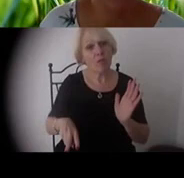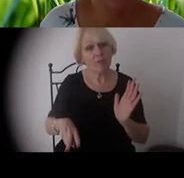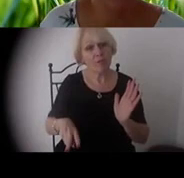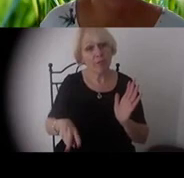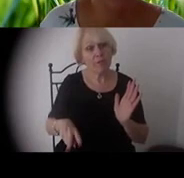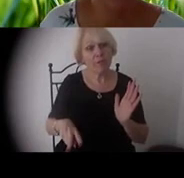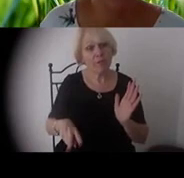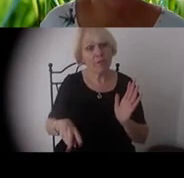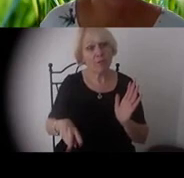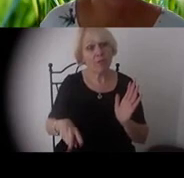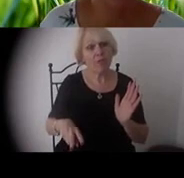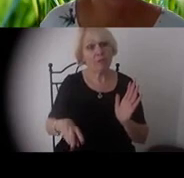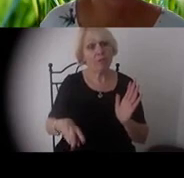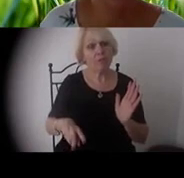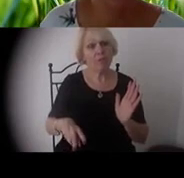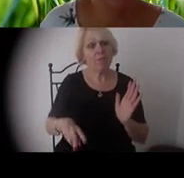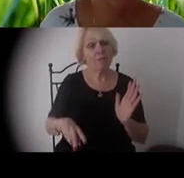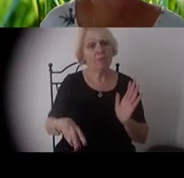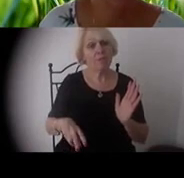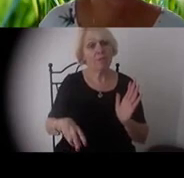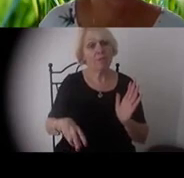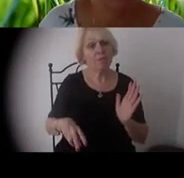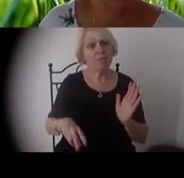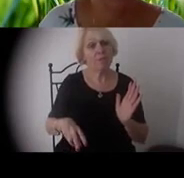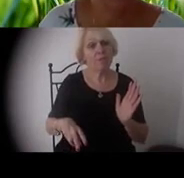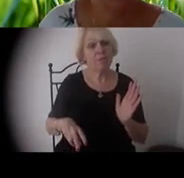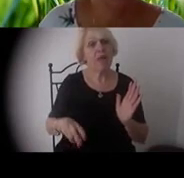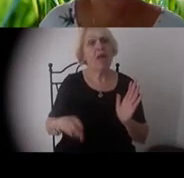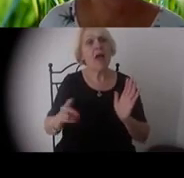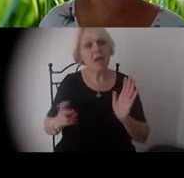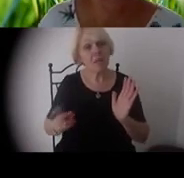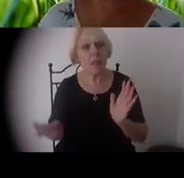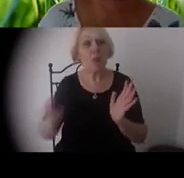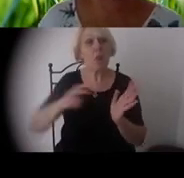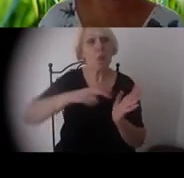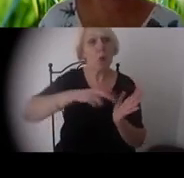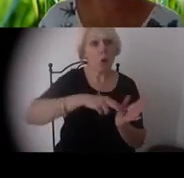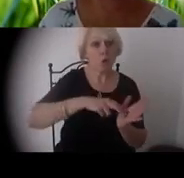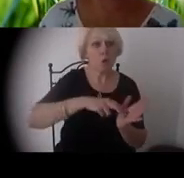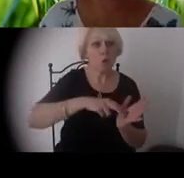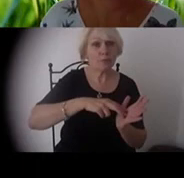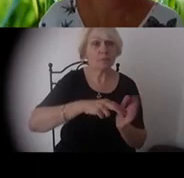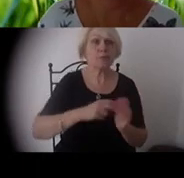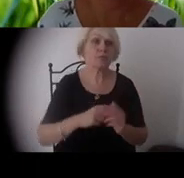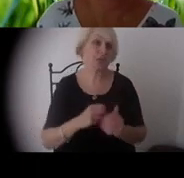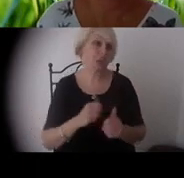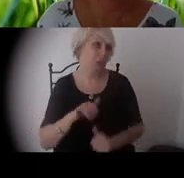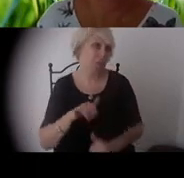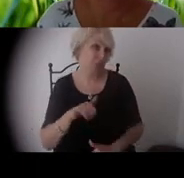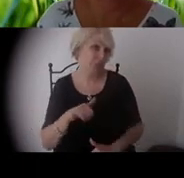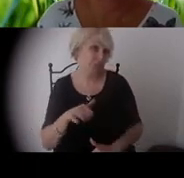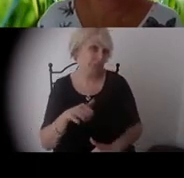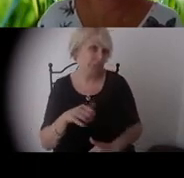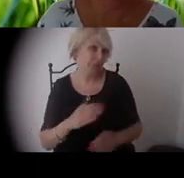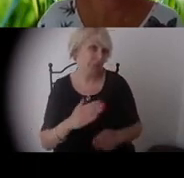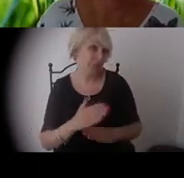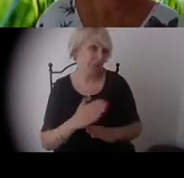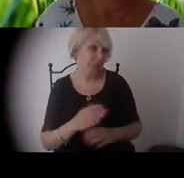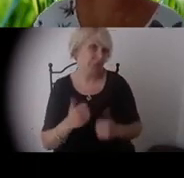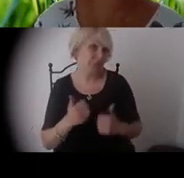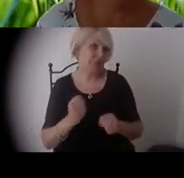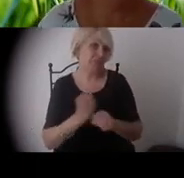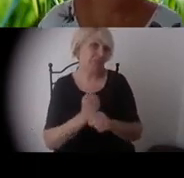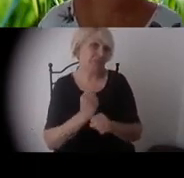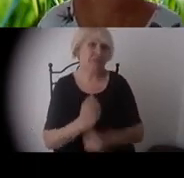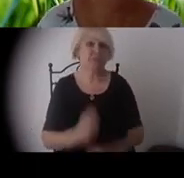of the call completely and then go back in again. That might be something that helps fix it.